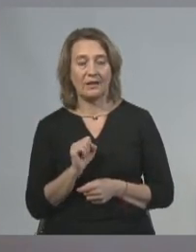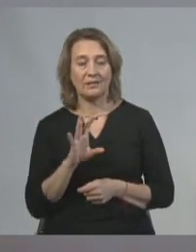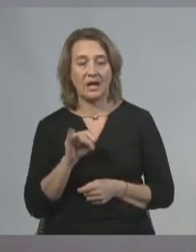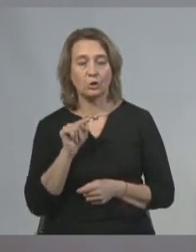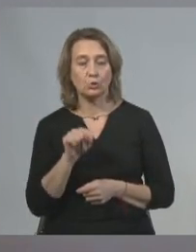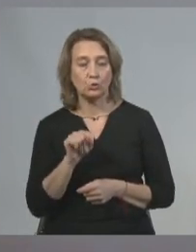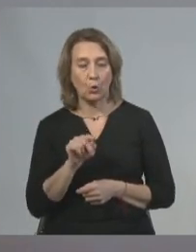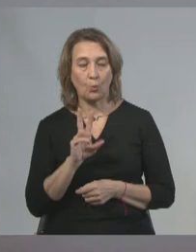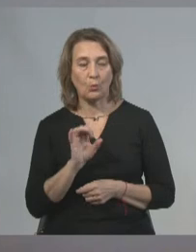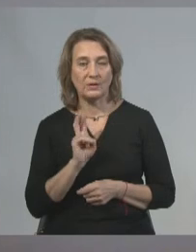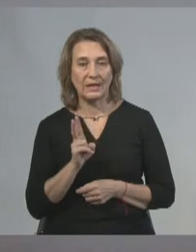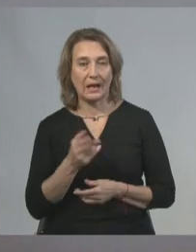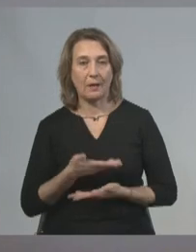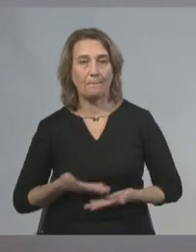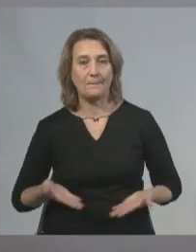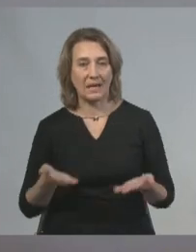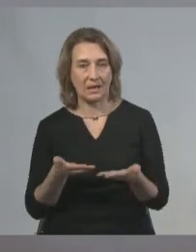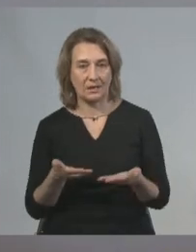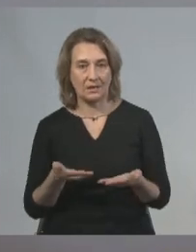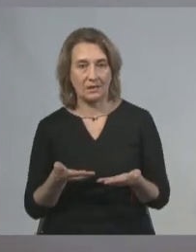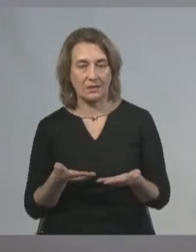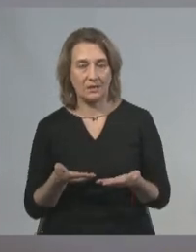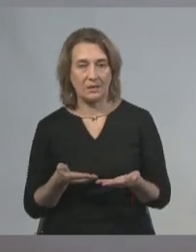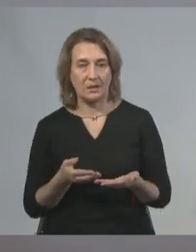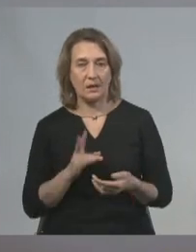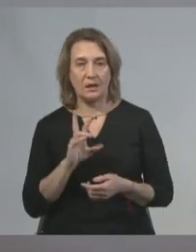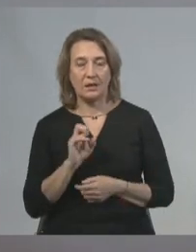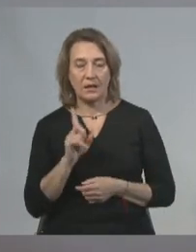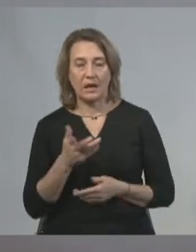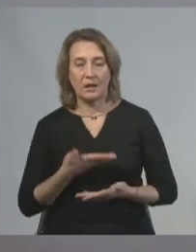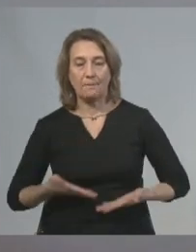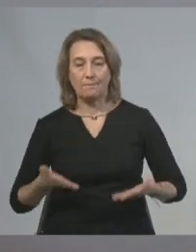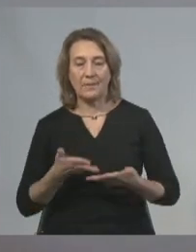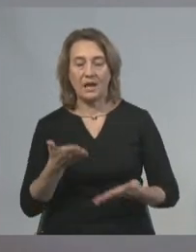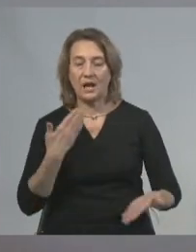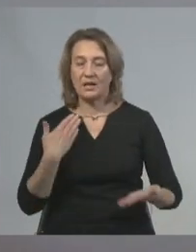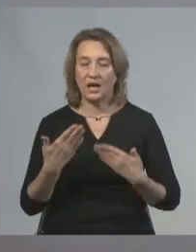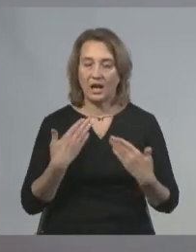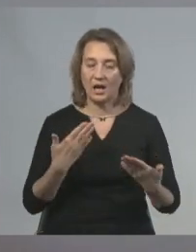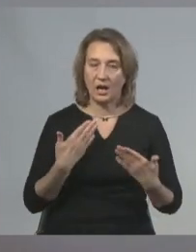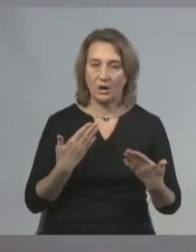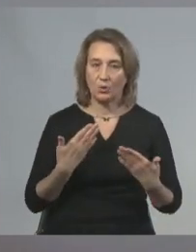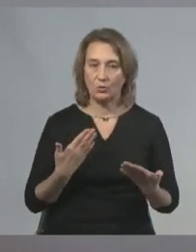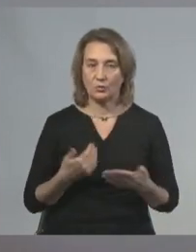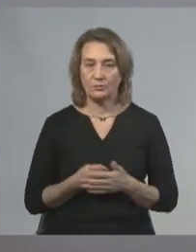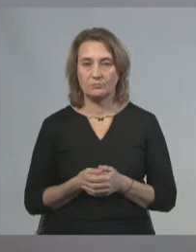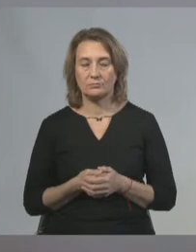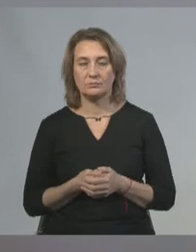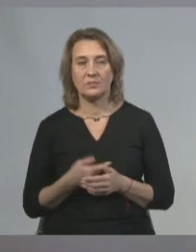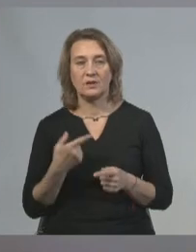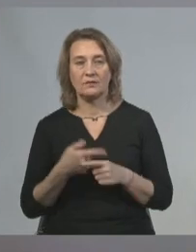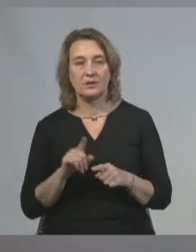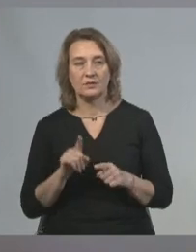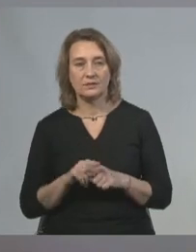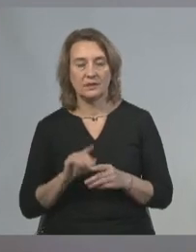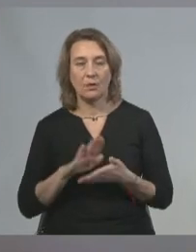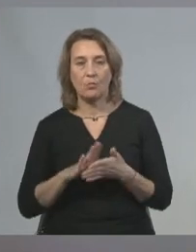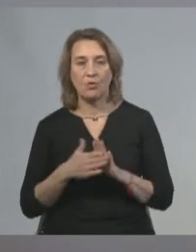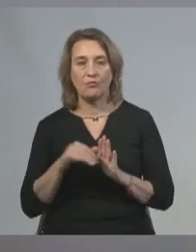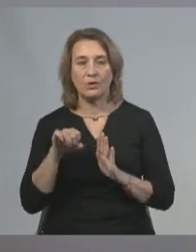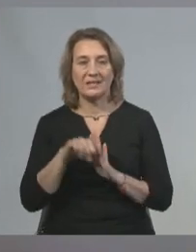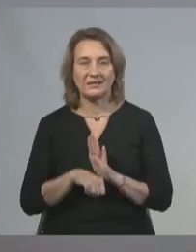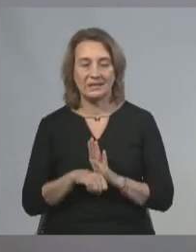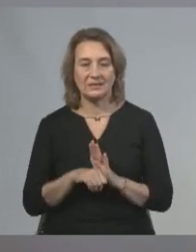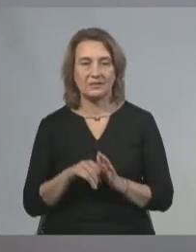with gender violence and how maybe we try to from time to time forget